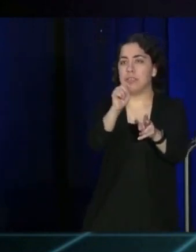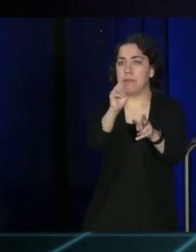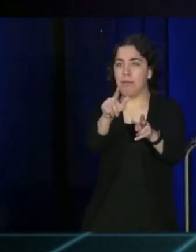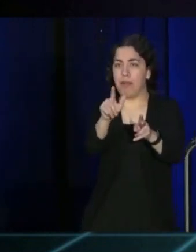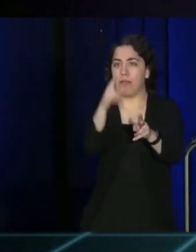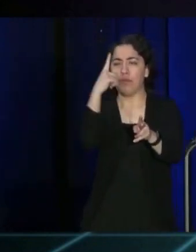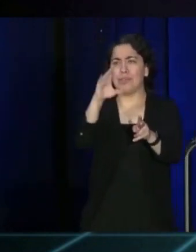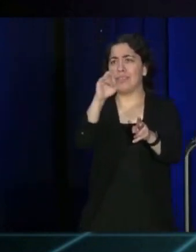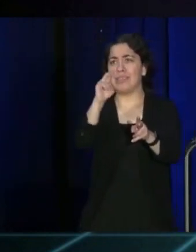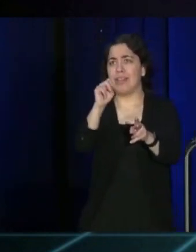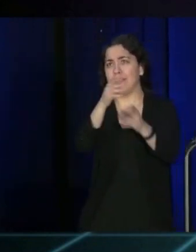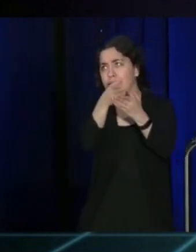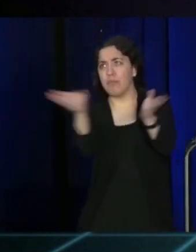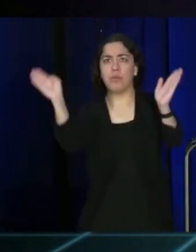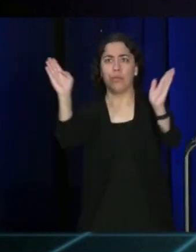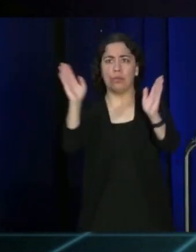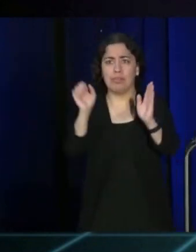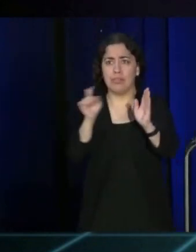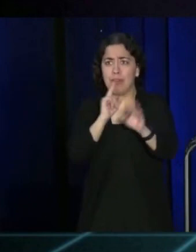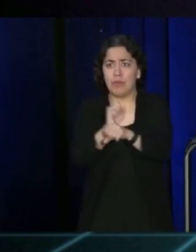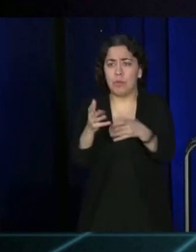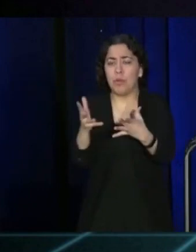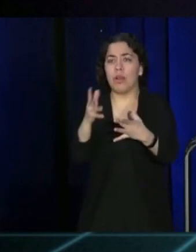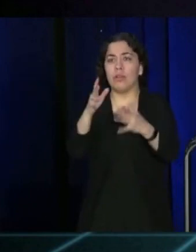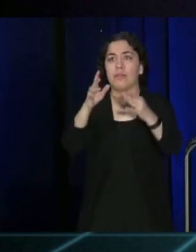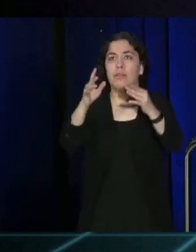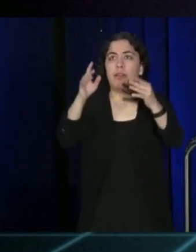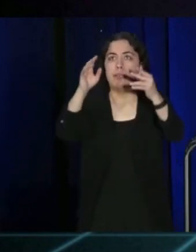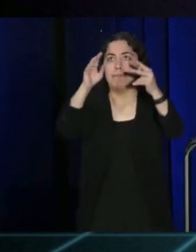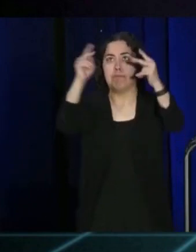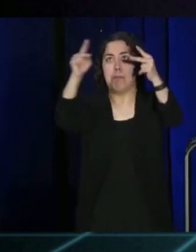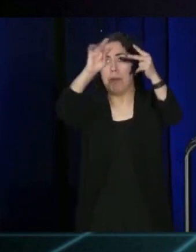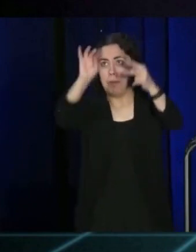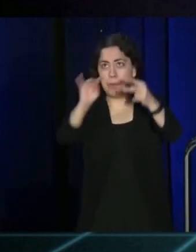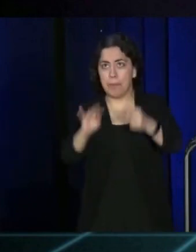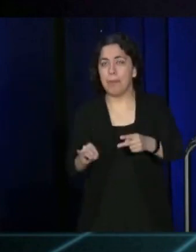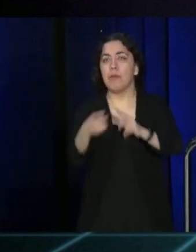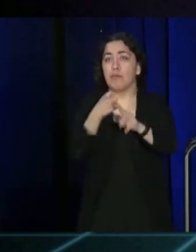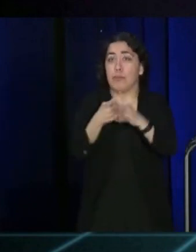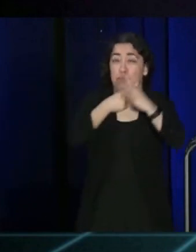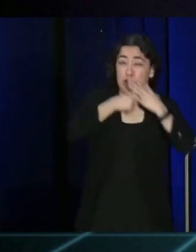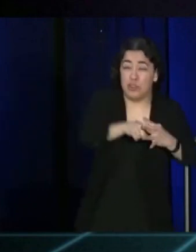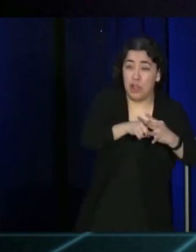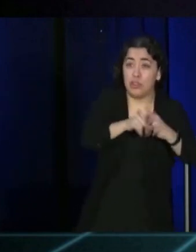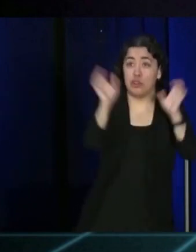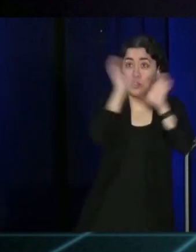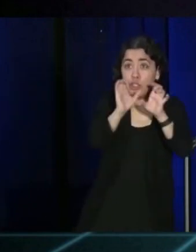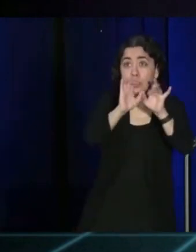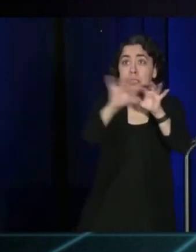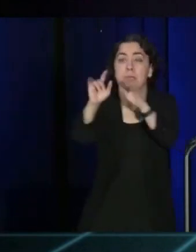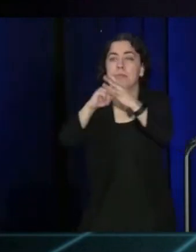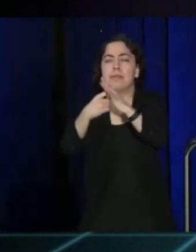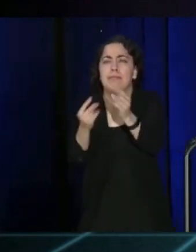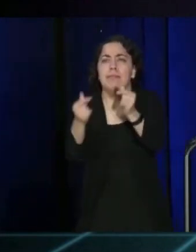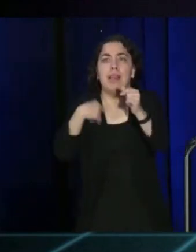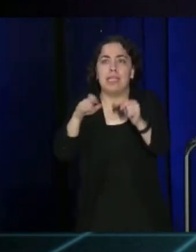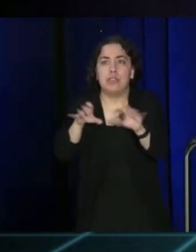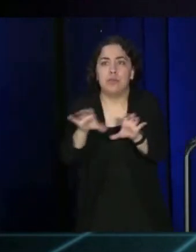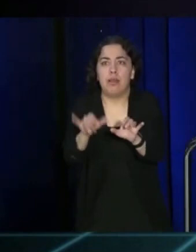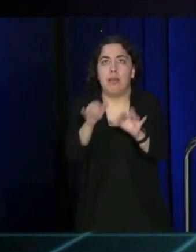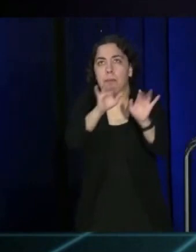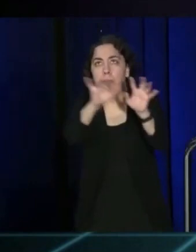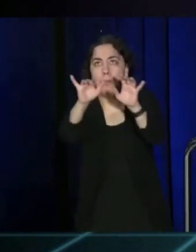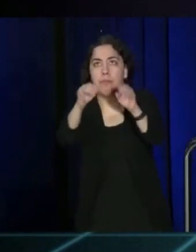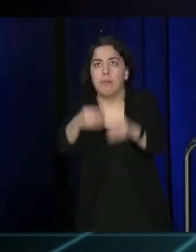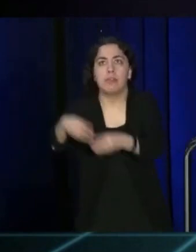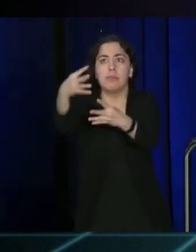Just literally render the search input from the very start, and I could instantly do what I want to do. I don't need JavaScript. This will submit.